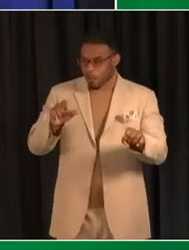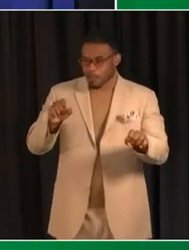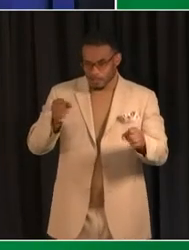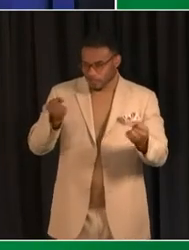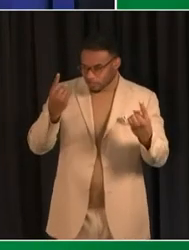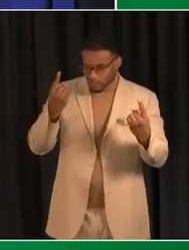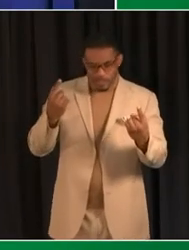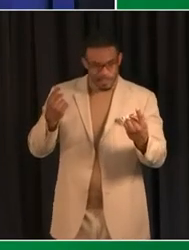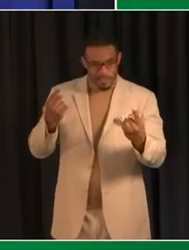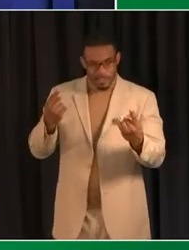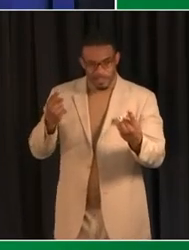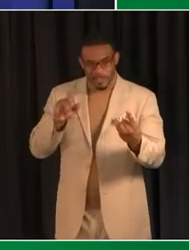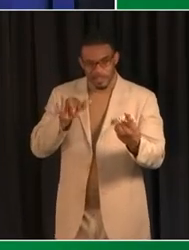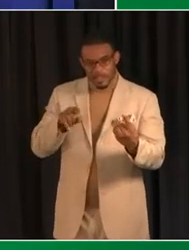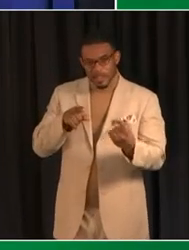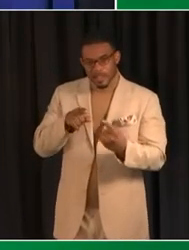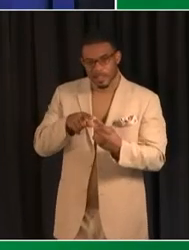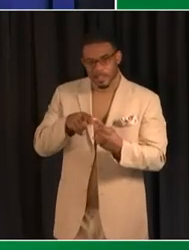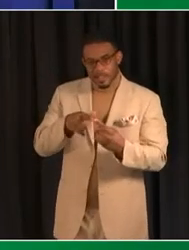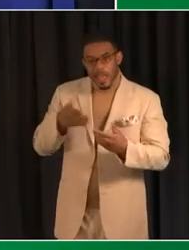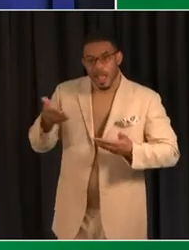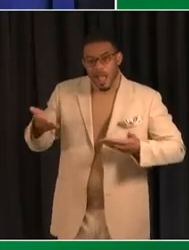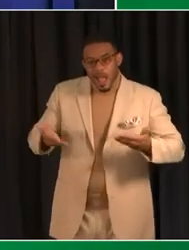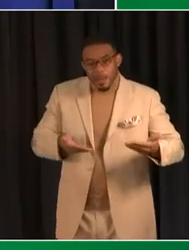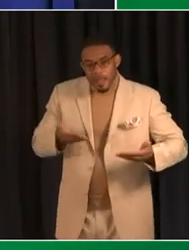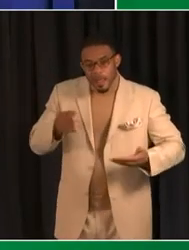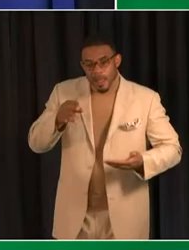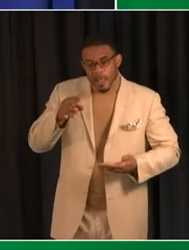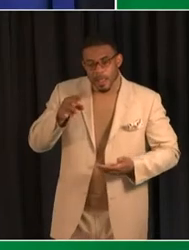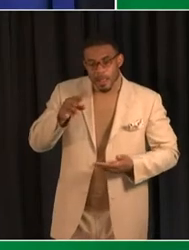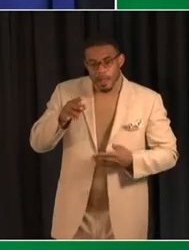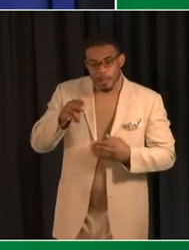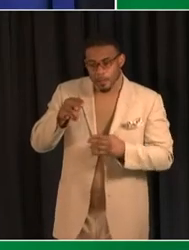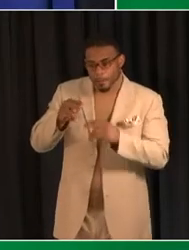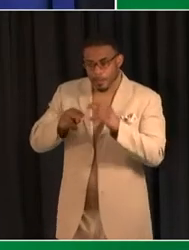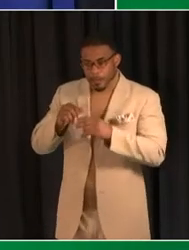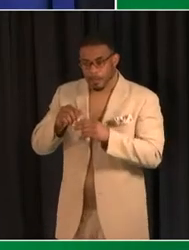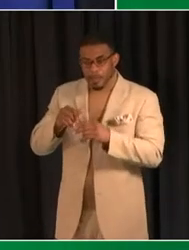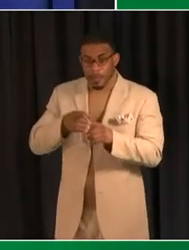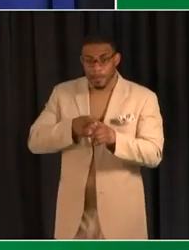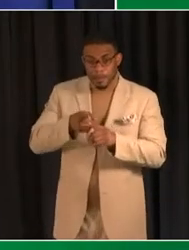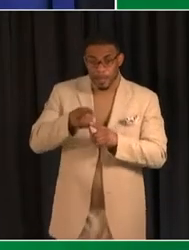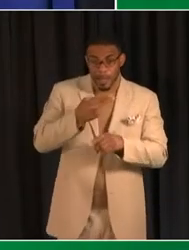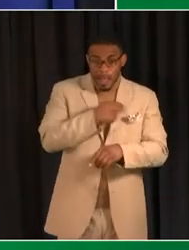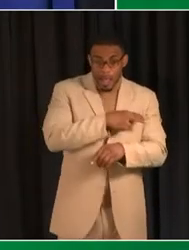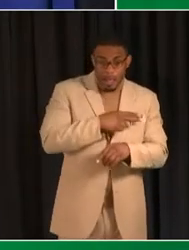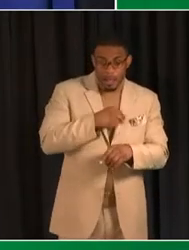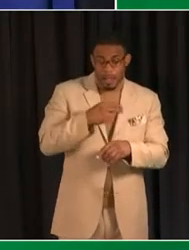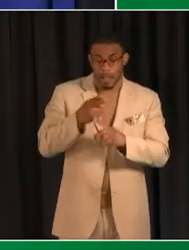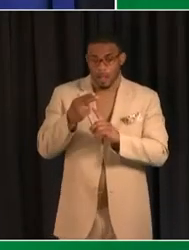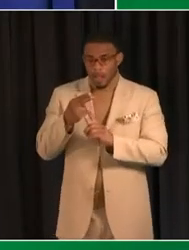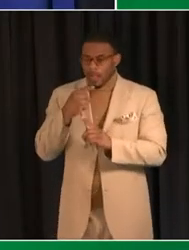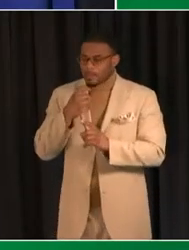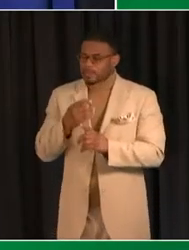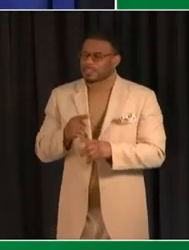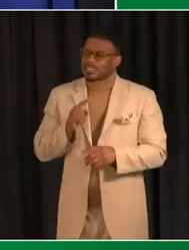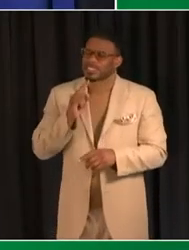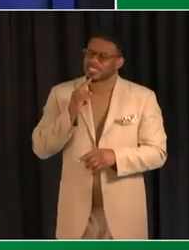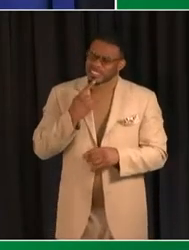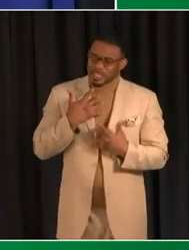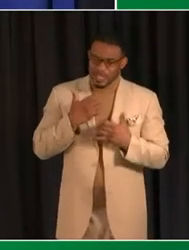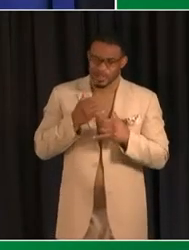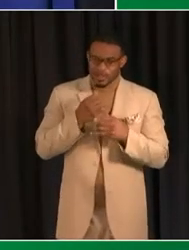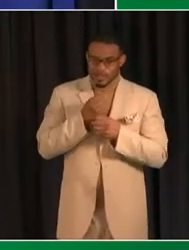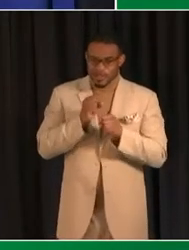guys all can attest to, is that the hospitality venues, particularly restaurants and hotels, have such rigorous health and